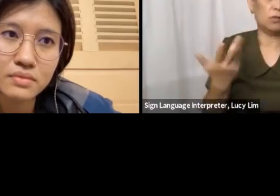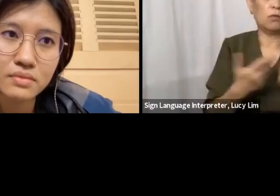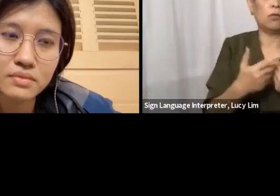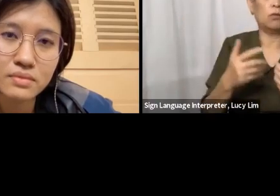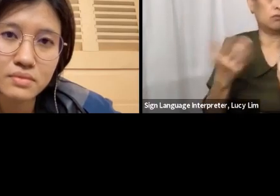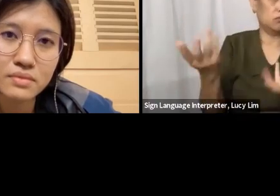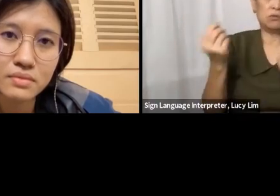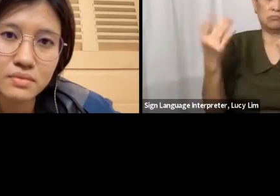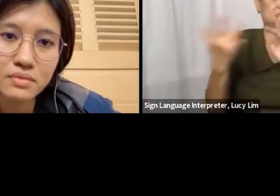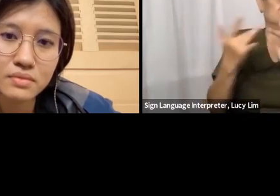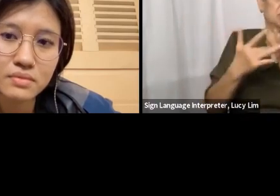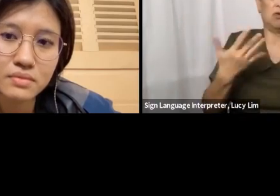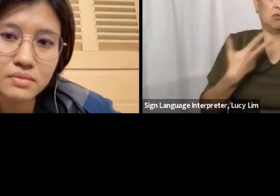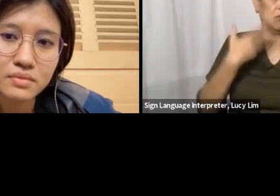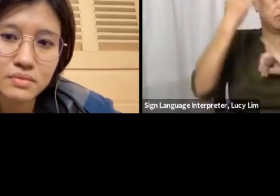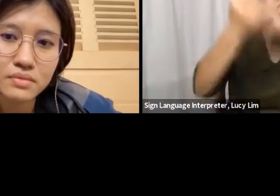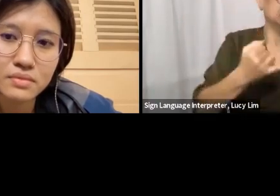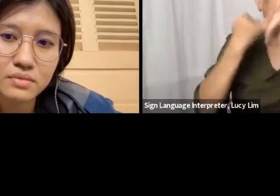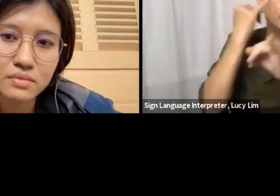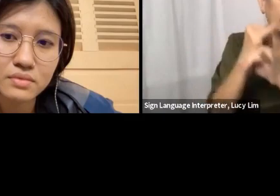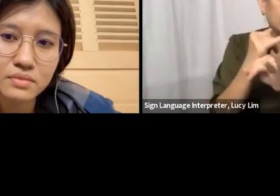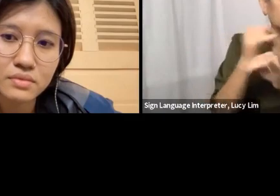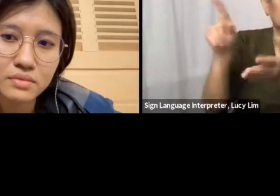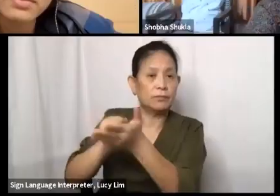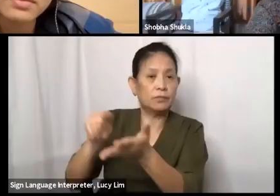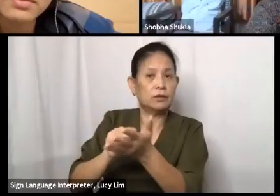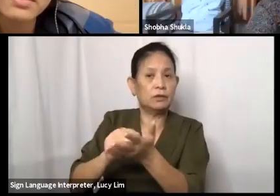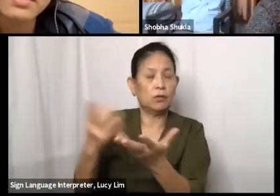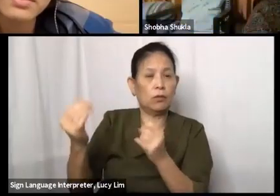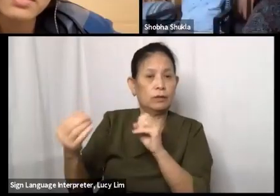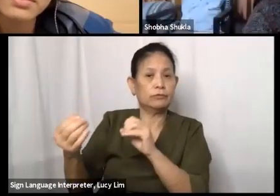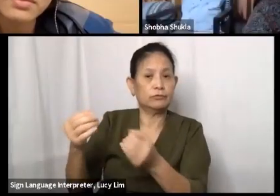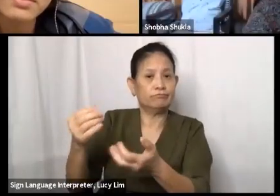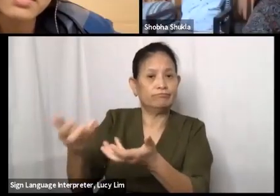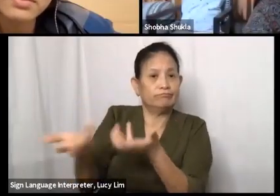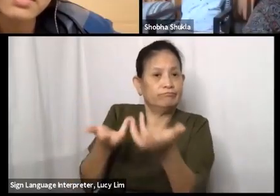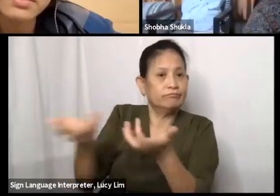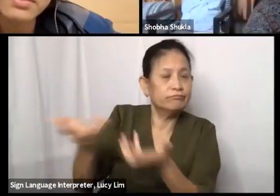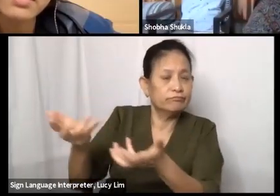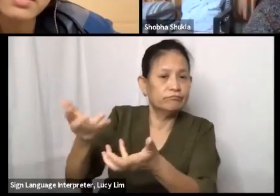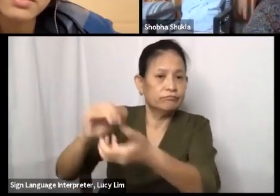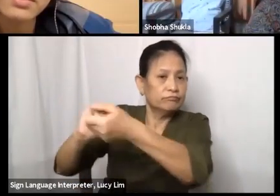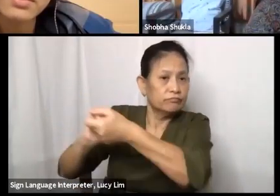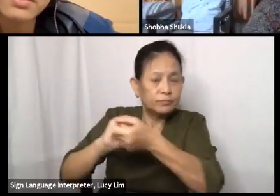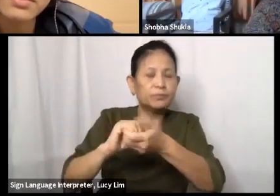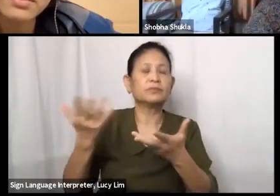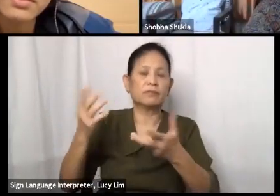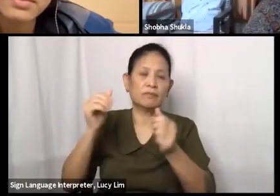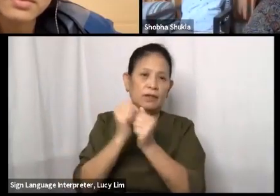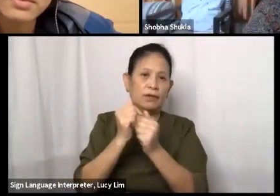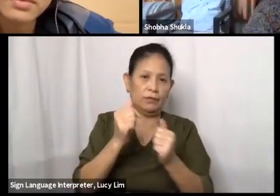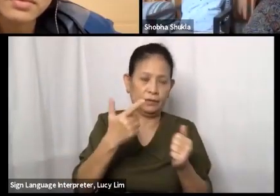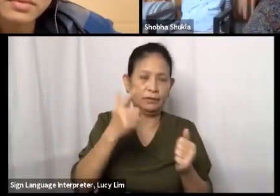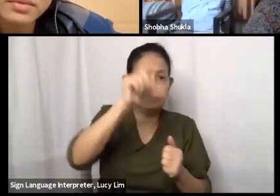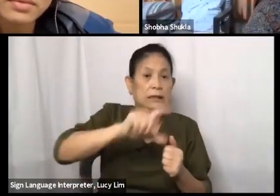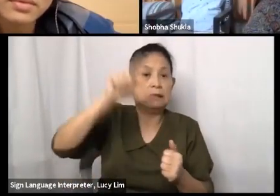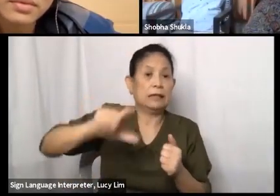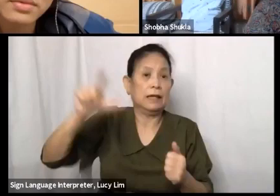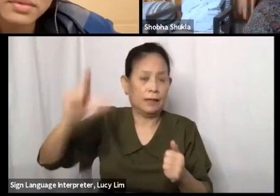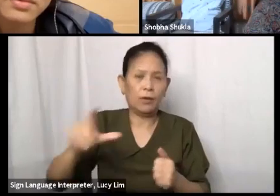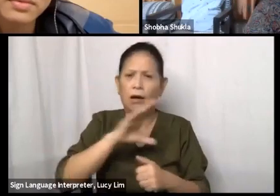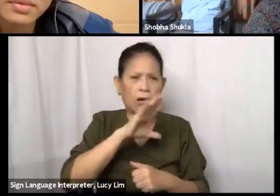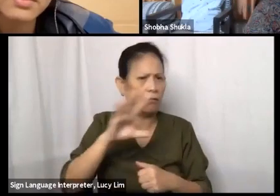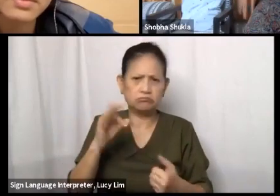if international medias would like to engage on issues of Nepal, then I'm more than happy to provide different resources that we